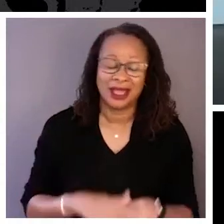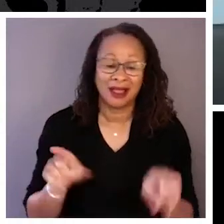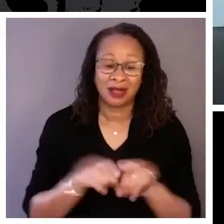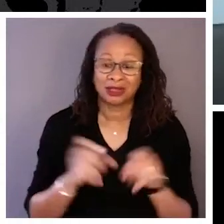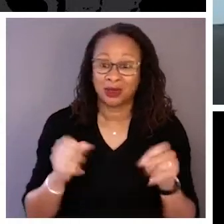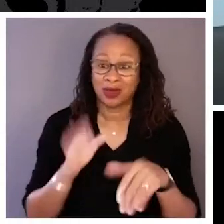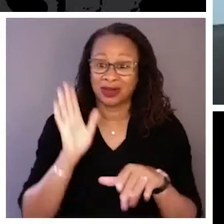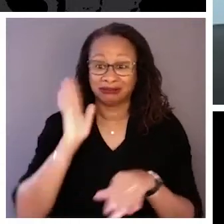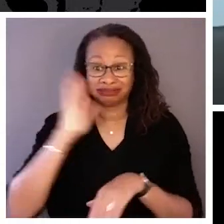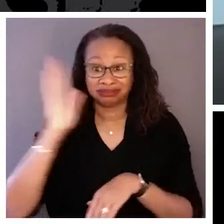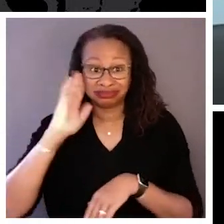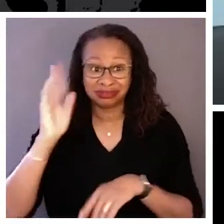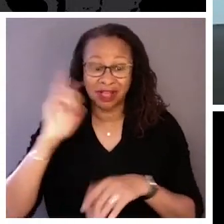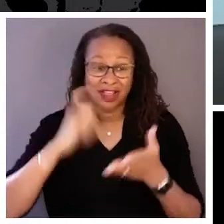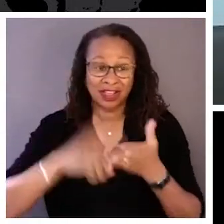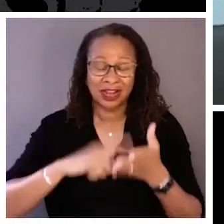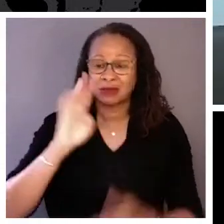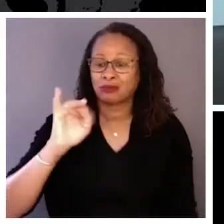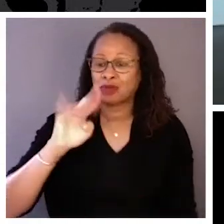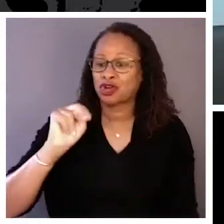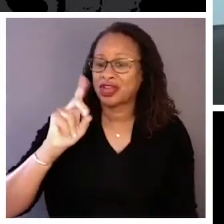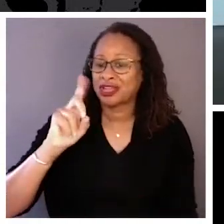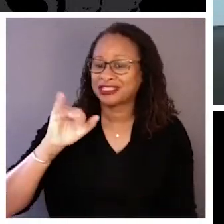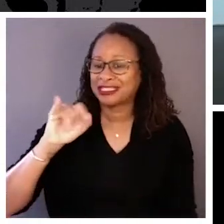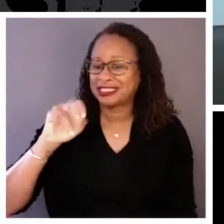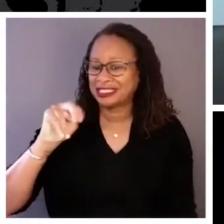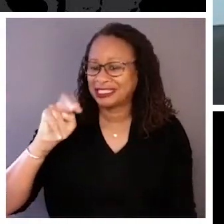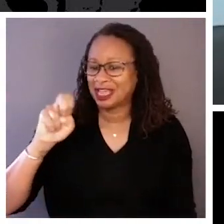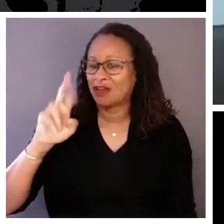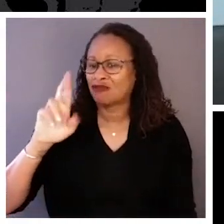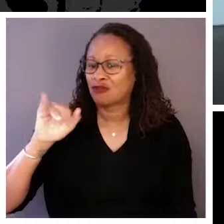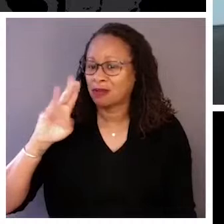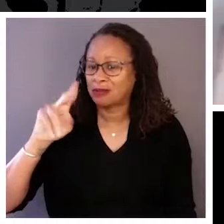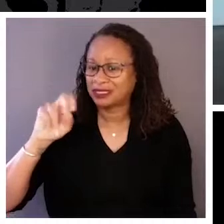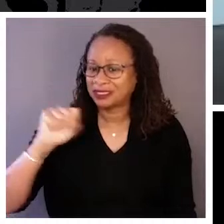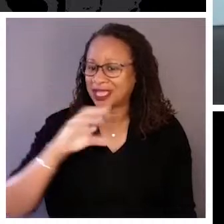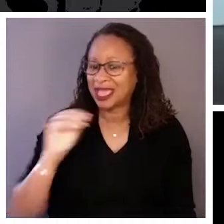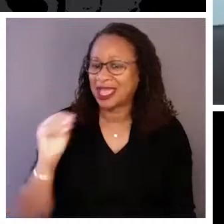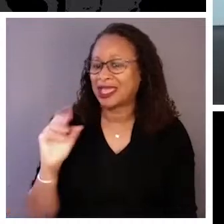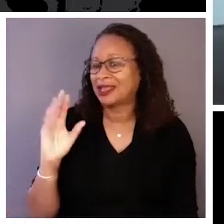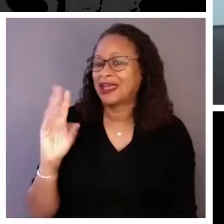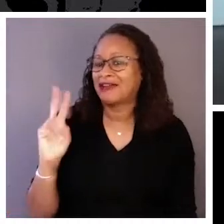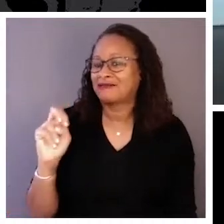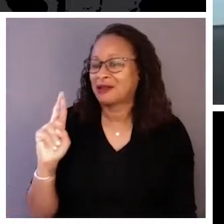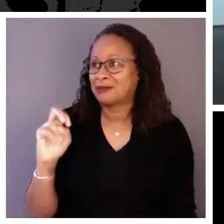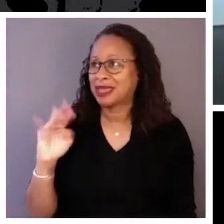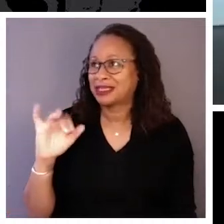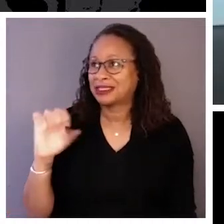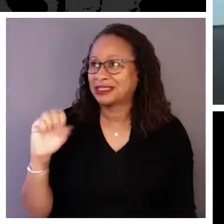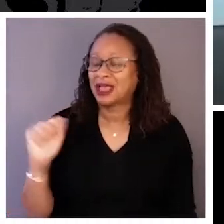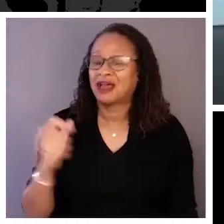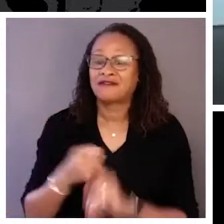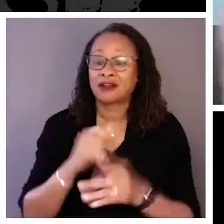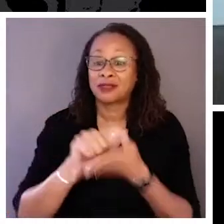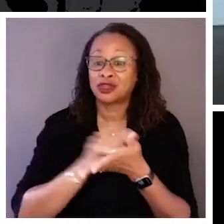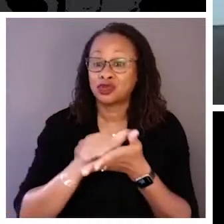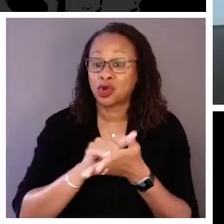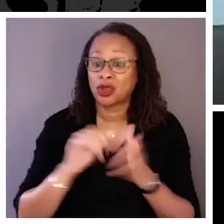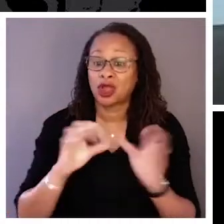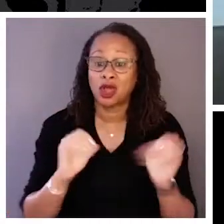Bernadine Robbins and Maria Cabezas from the New York office who helped put all of this together for you.